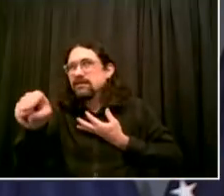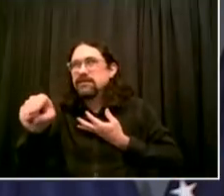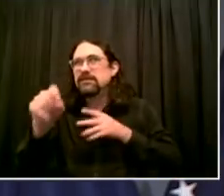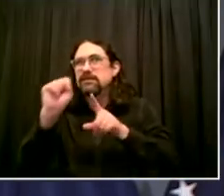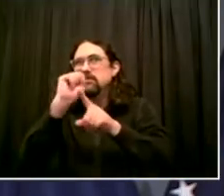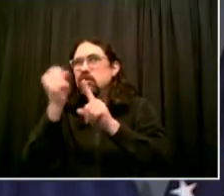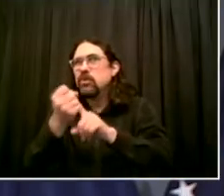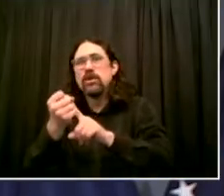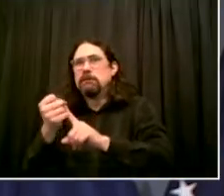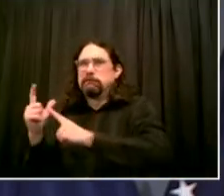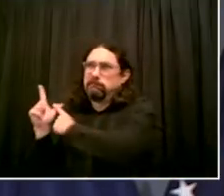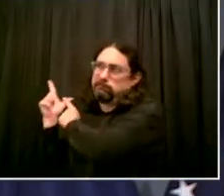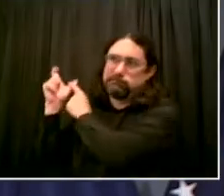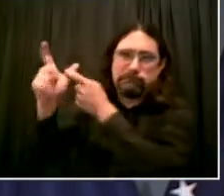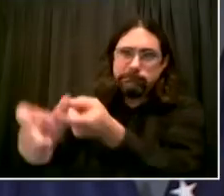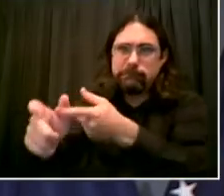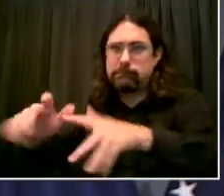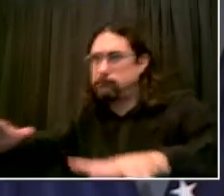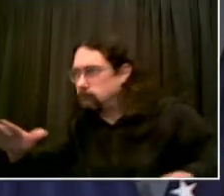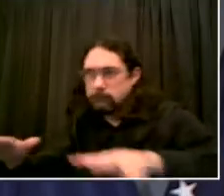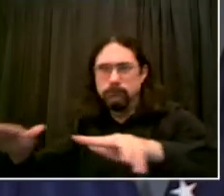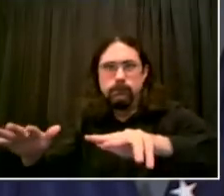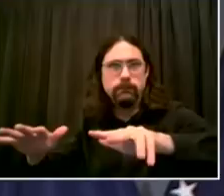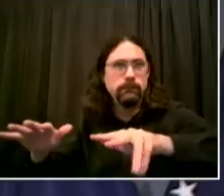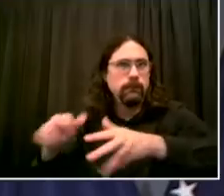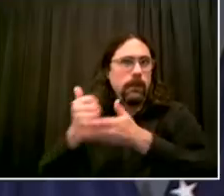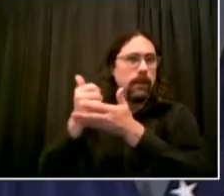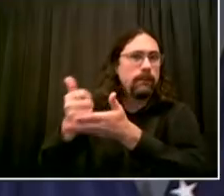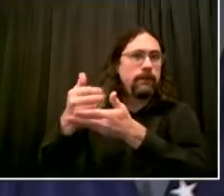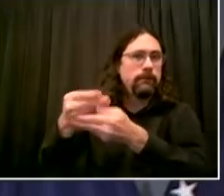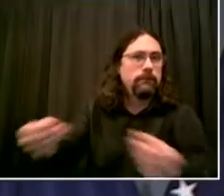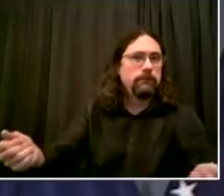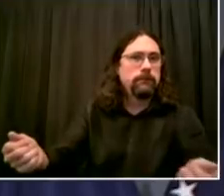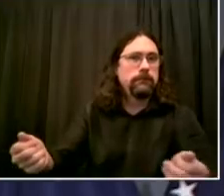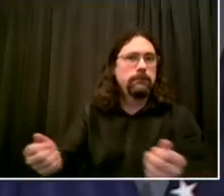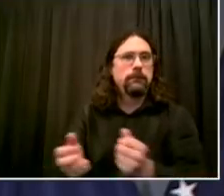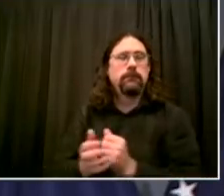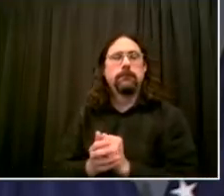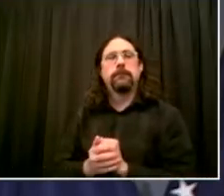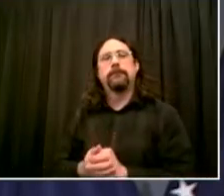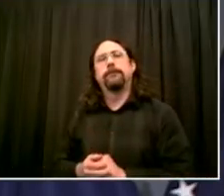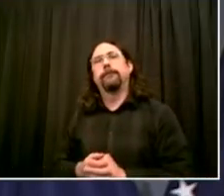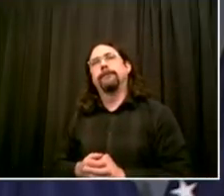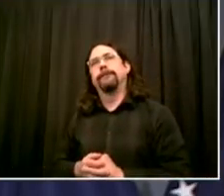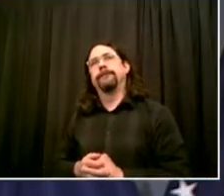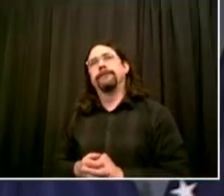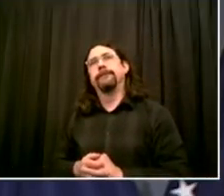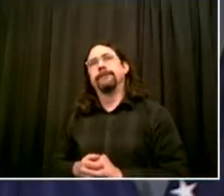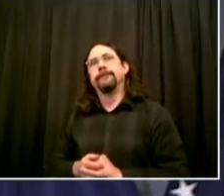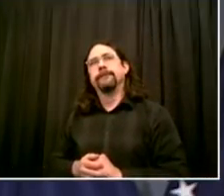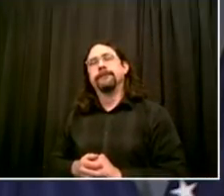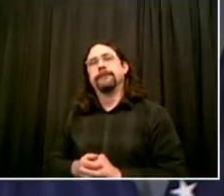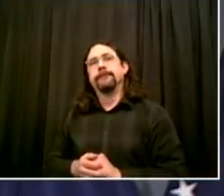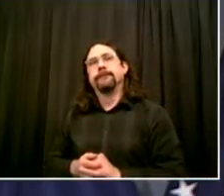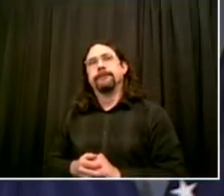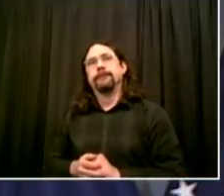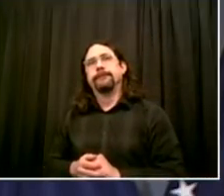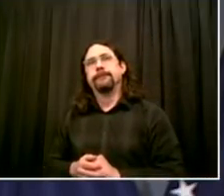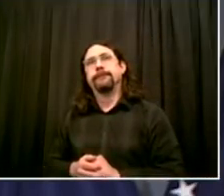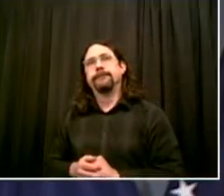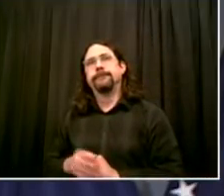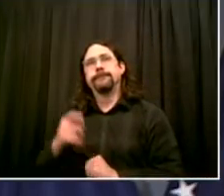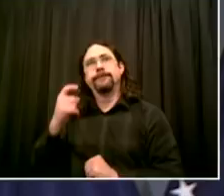minute ago in our district in Southeast Queens, we had 25 shootings and 12 people